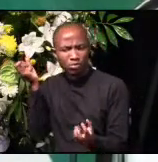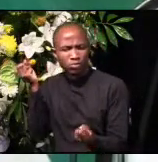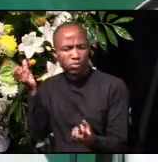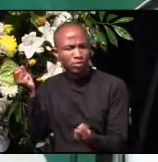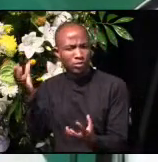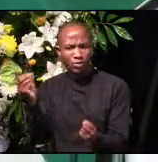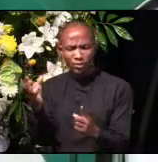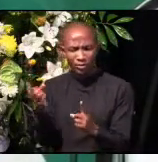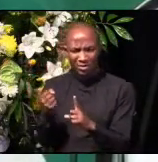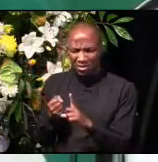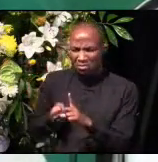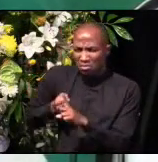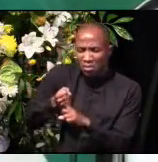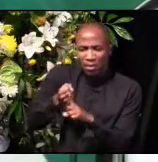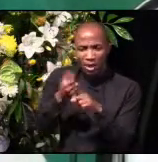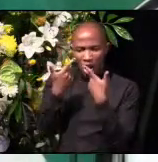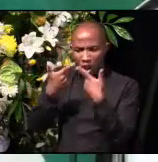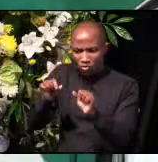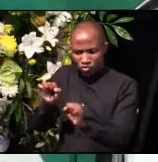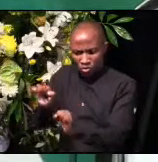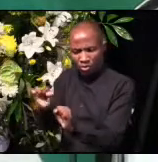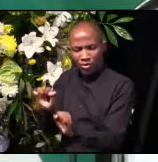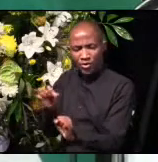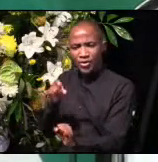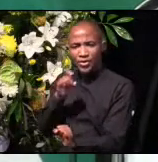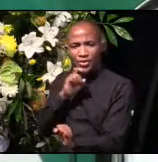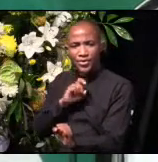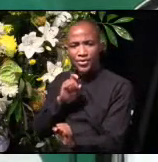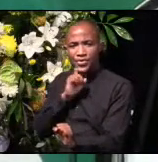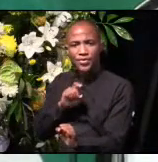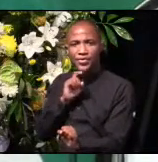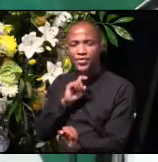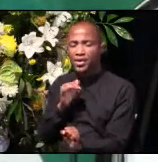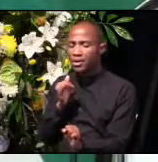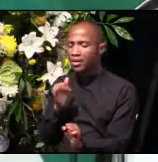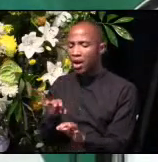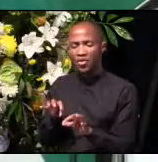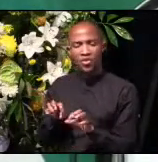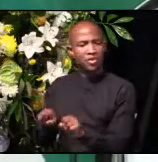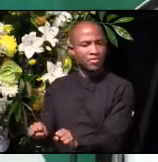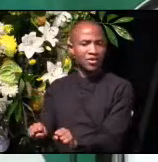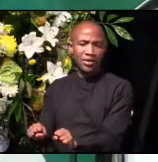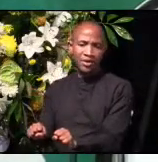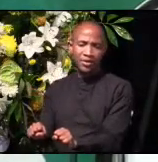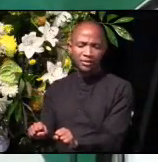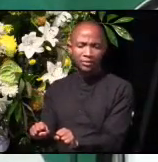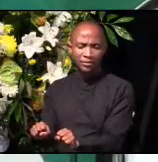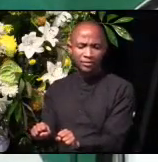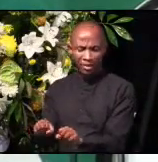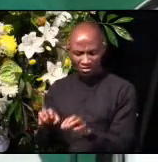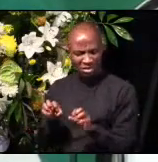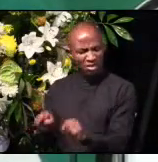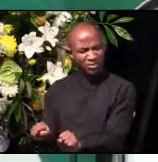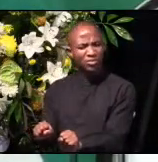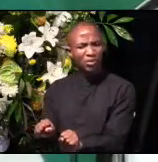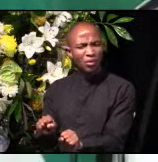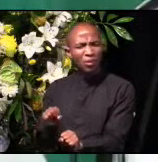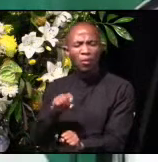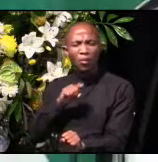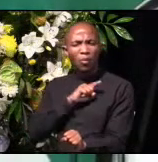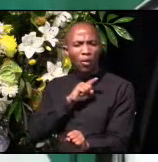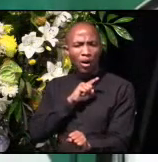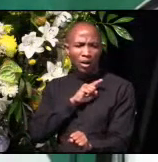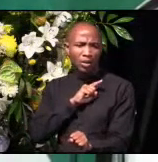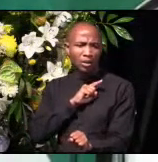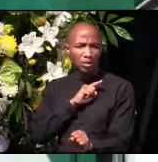of Liberation language have been captured weaponized for the very